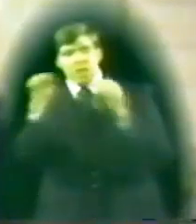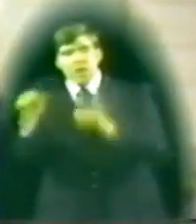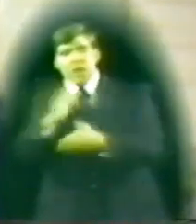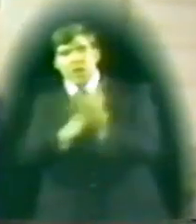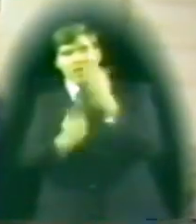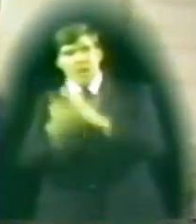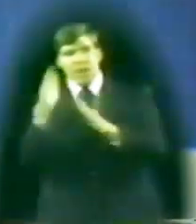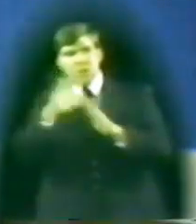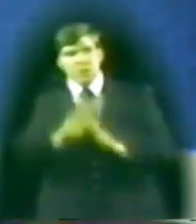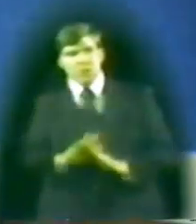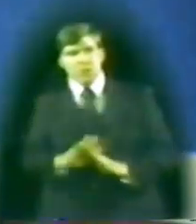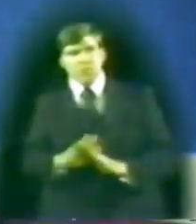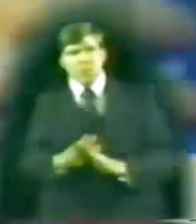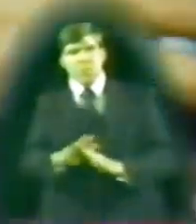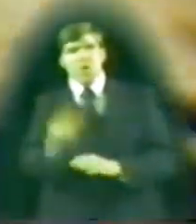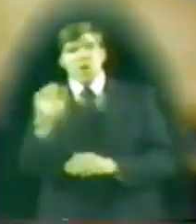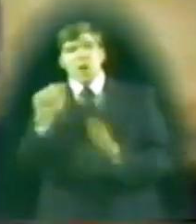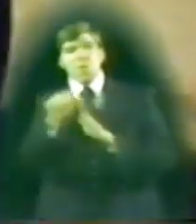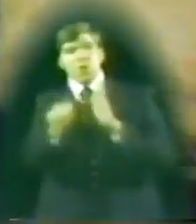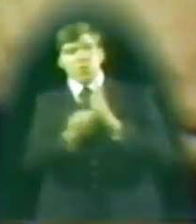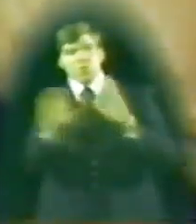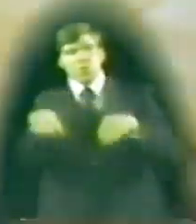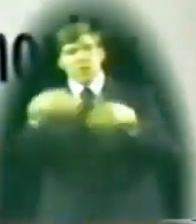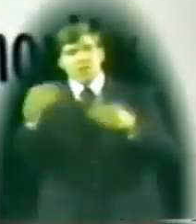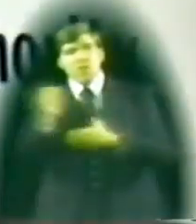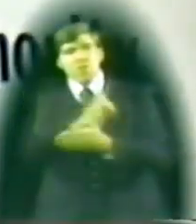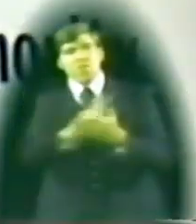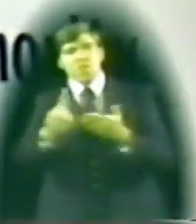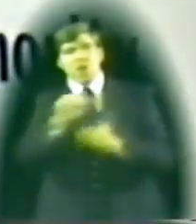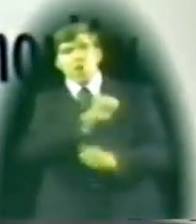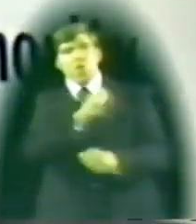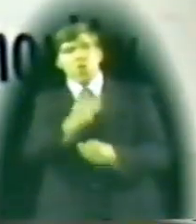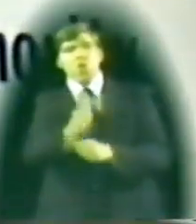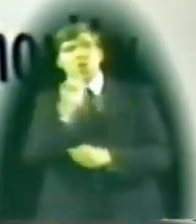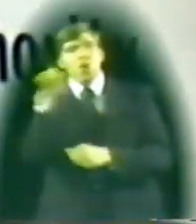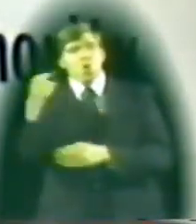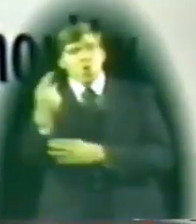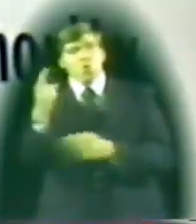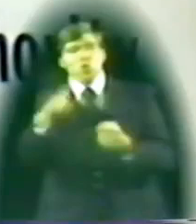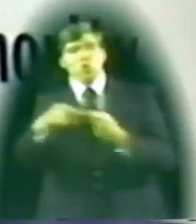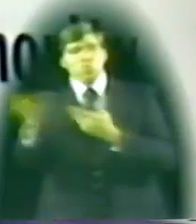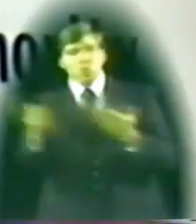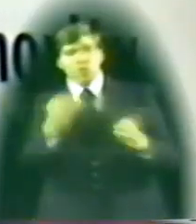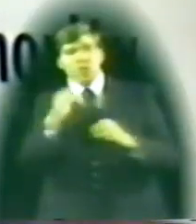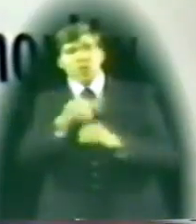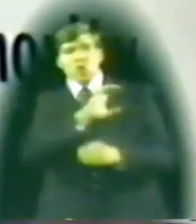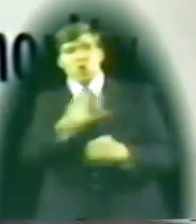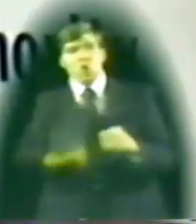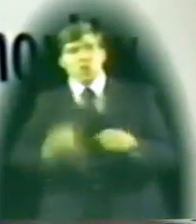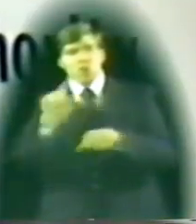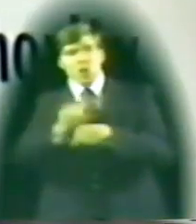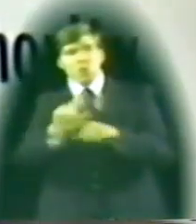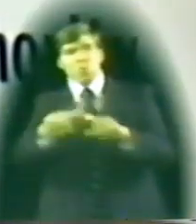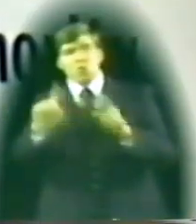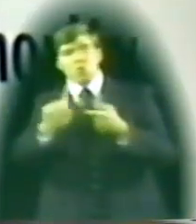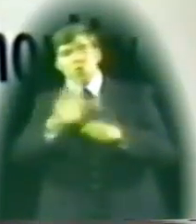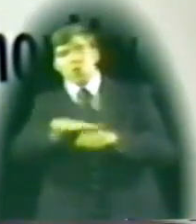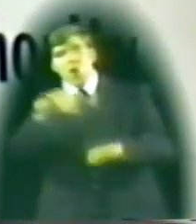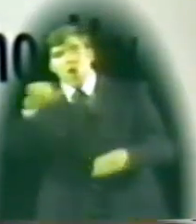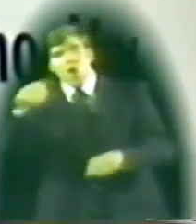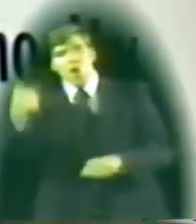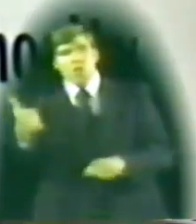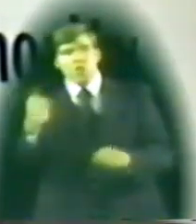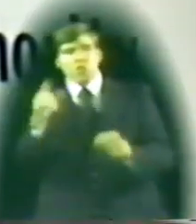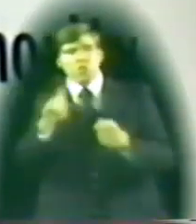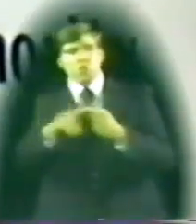hands. The apostles were given divine authority, not only to minister in Christ's gospel, but to call others to the ministry,